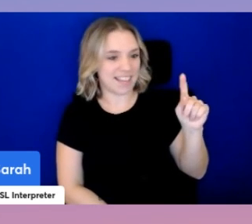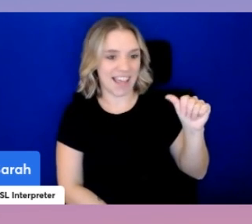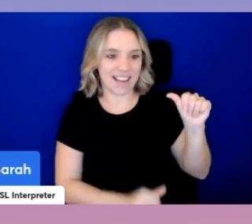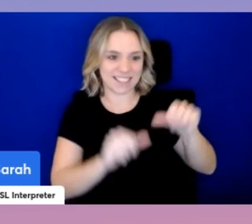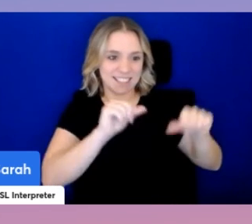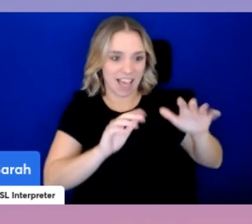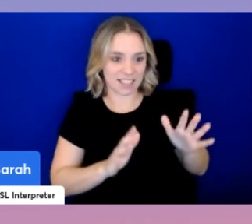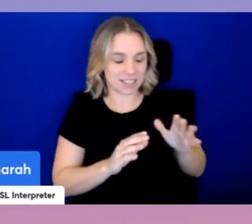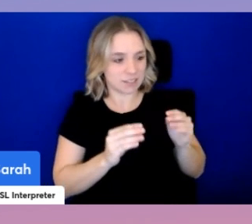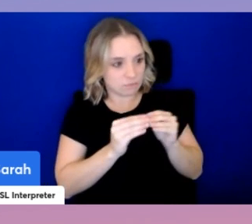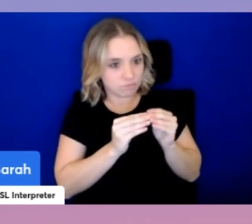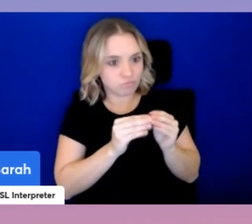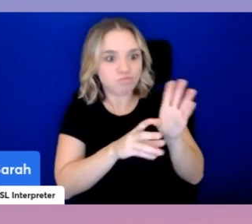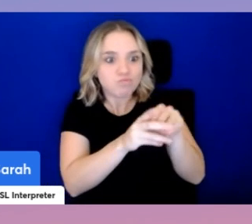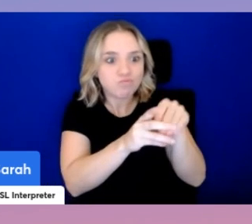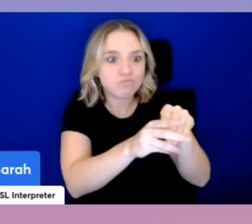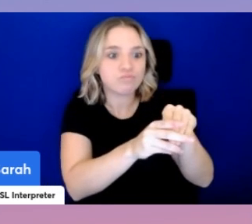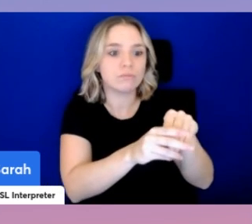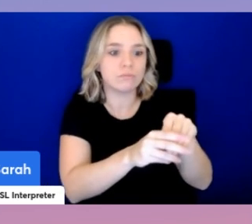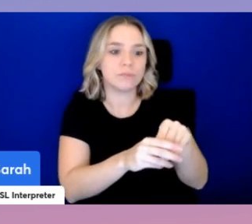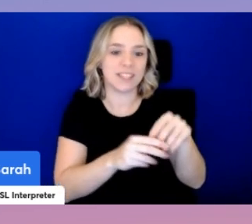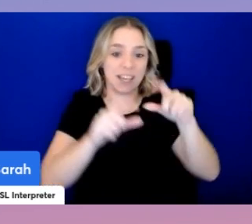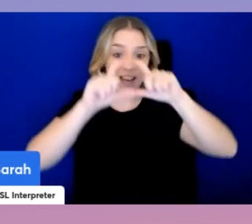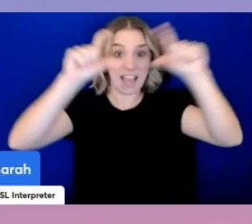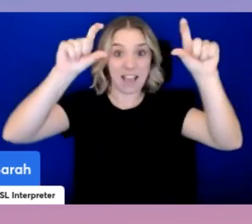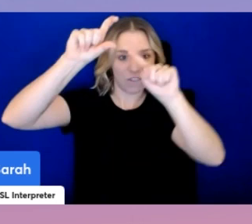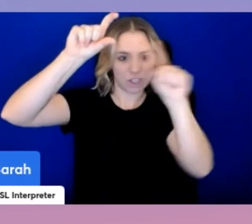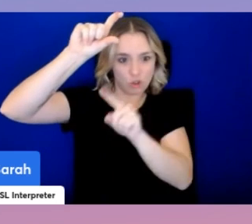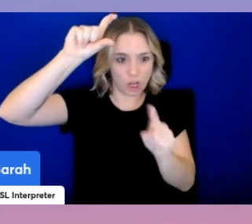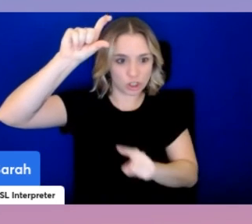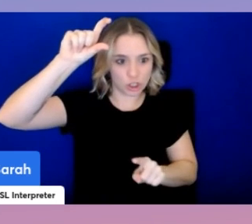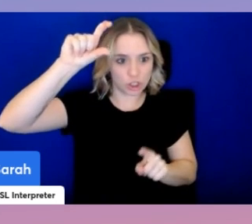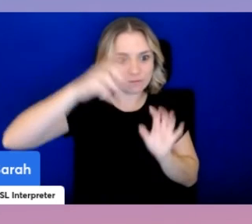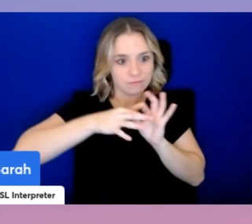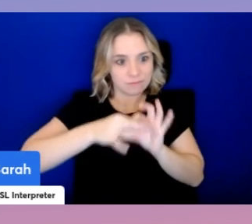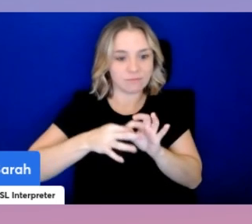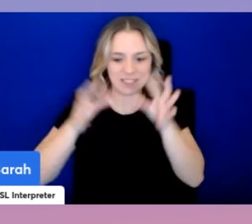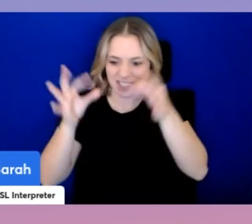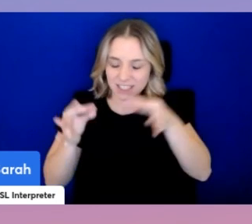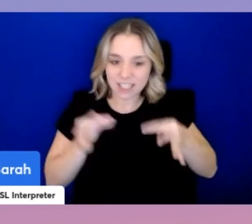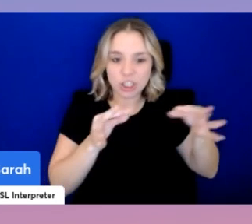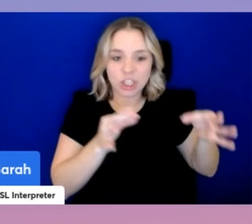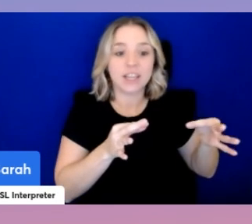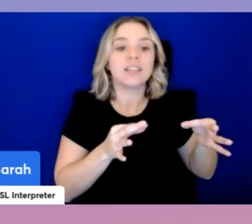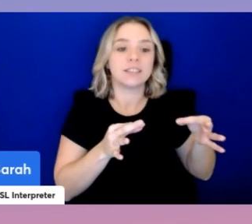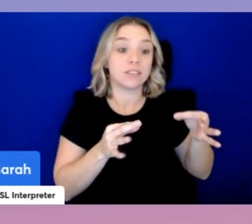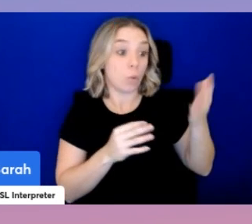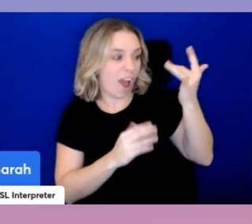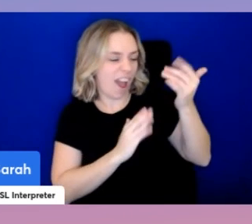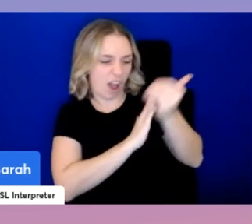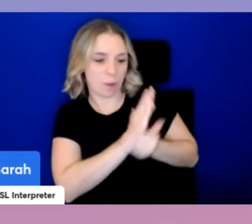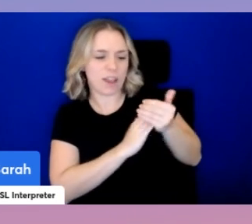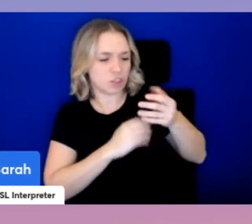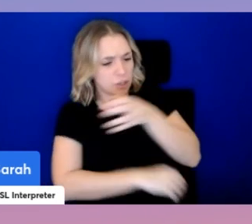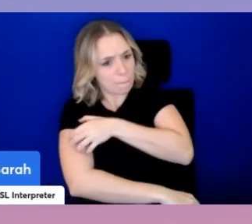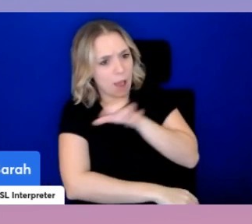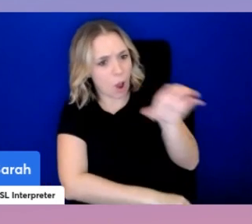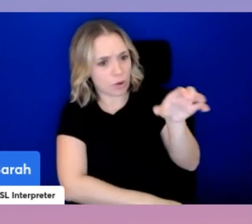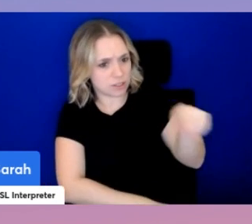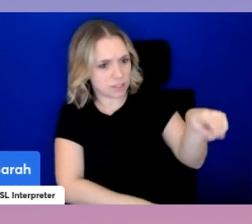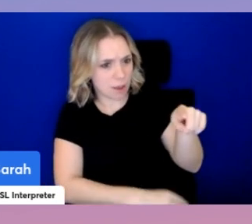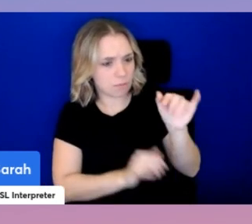in infrastructure-related decisions as automation empowers them to manage and configure environments